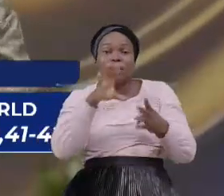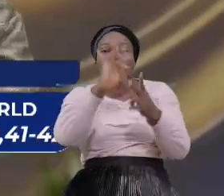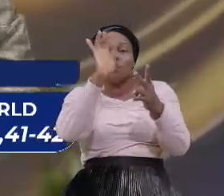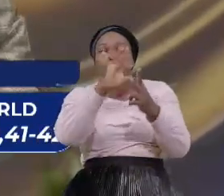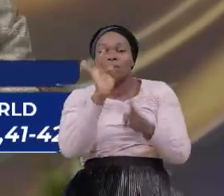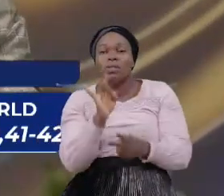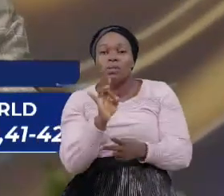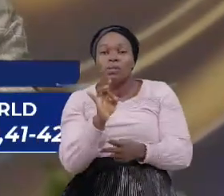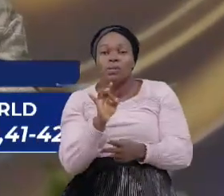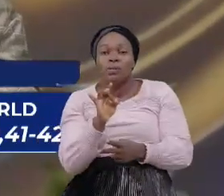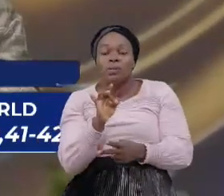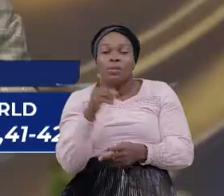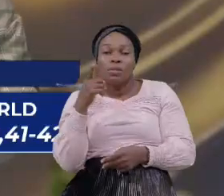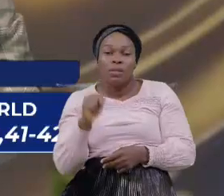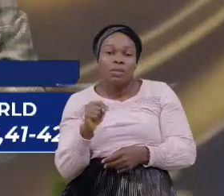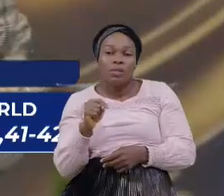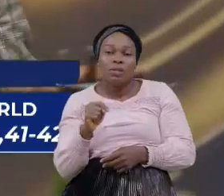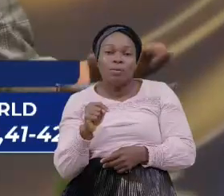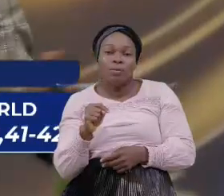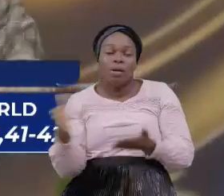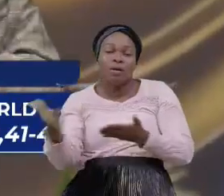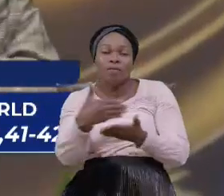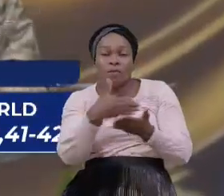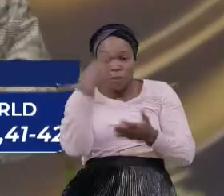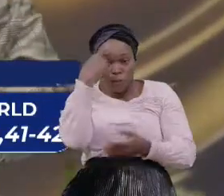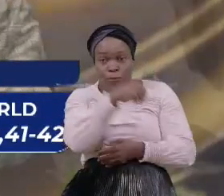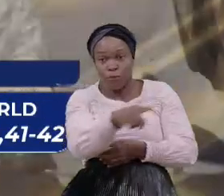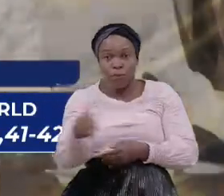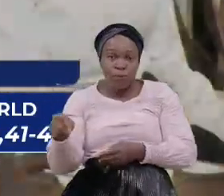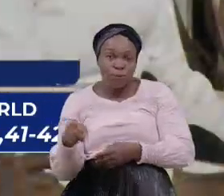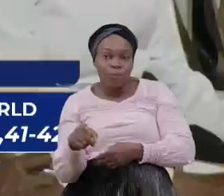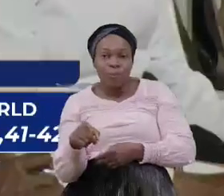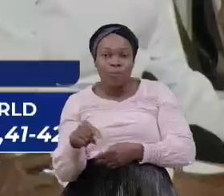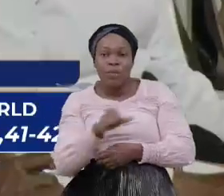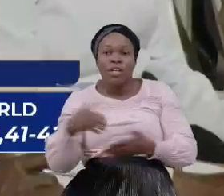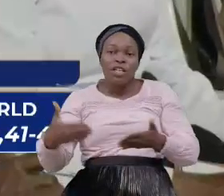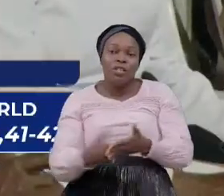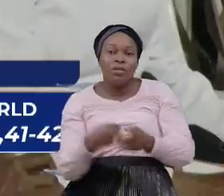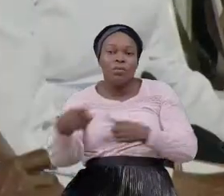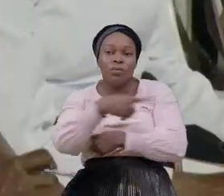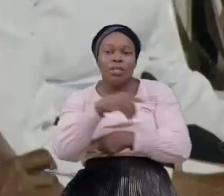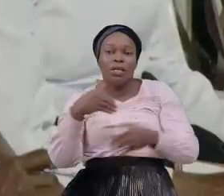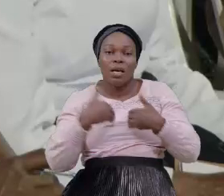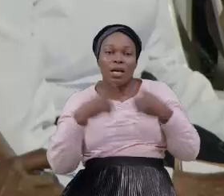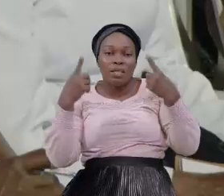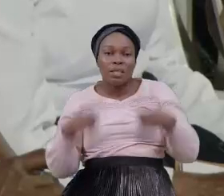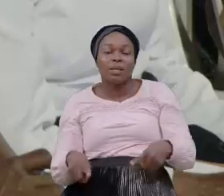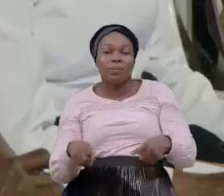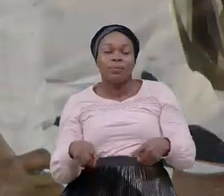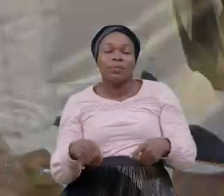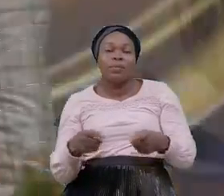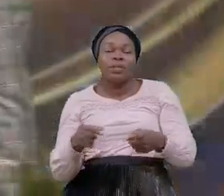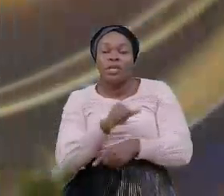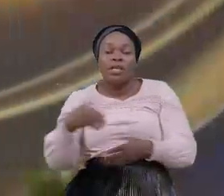the harvest for you. A new day has come. A new opportunity has come. And